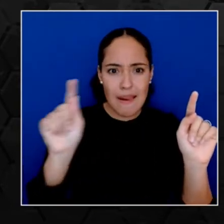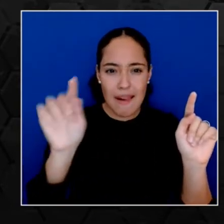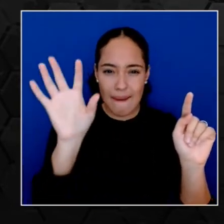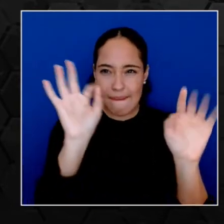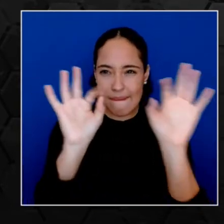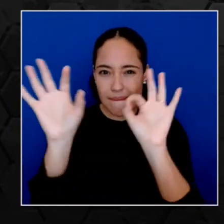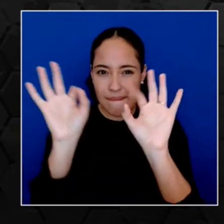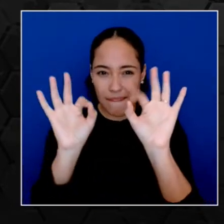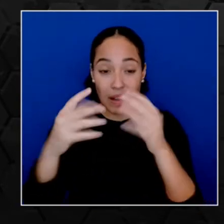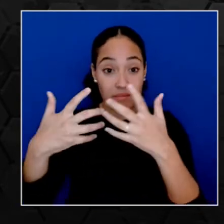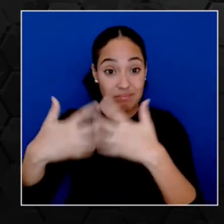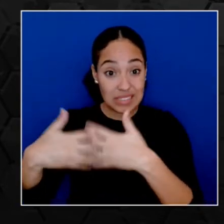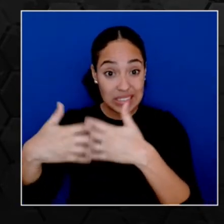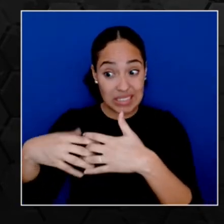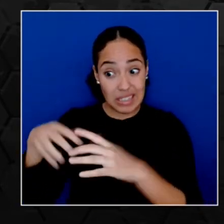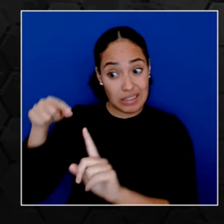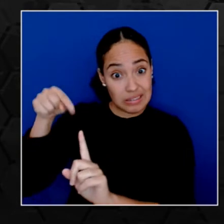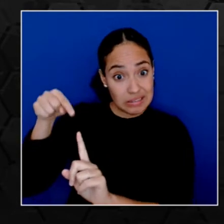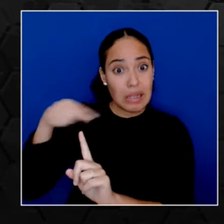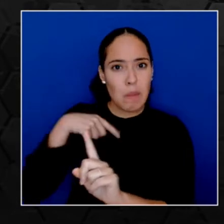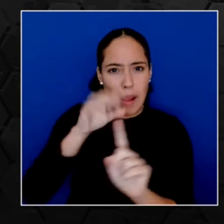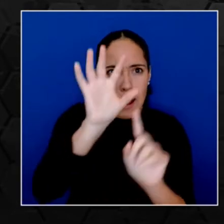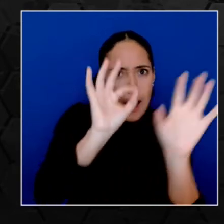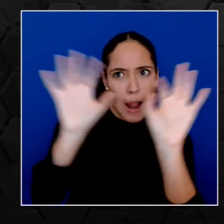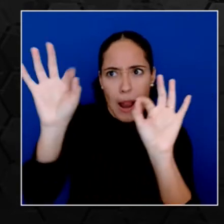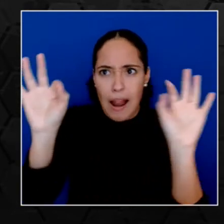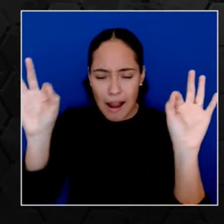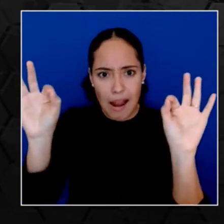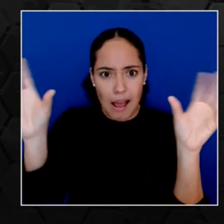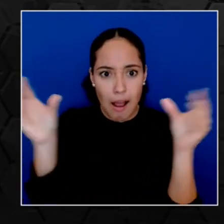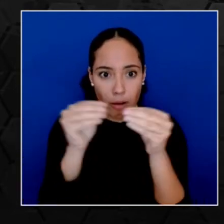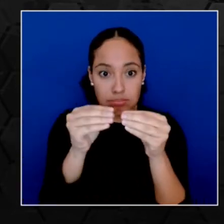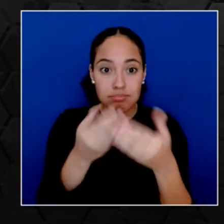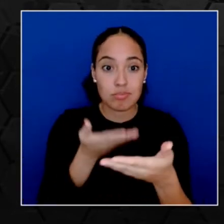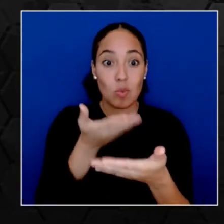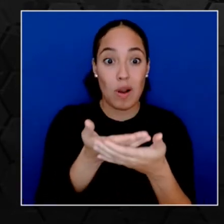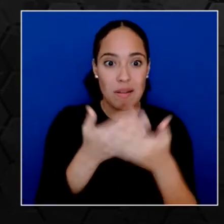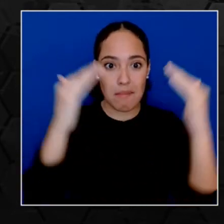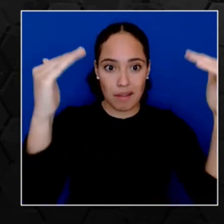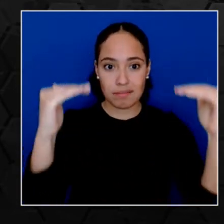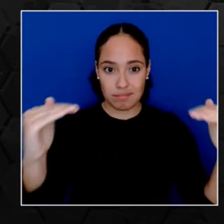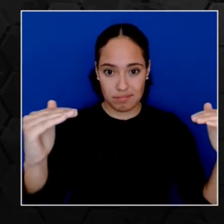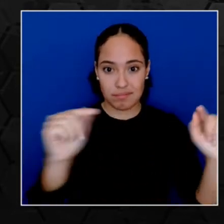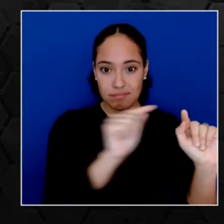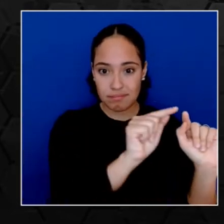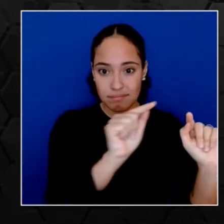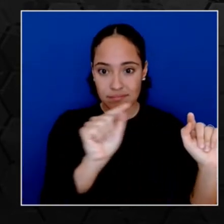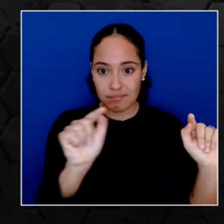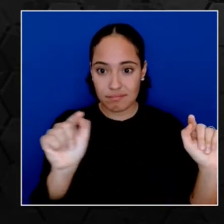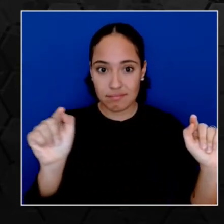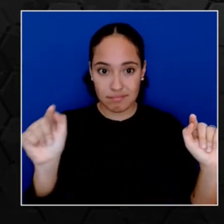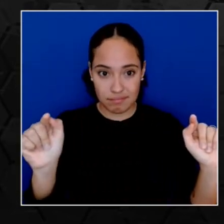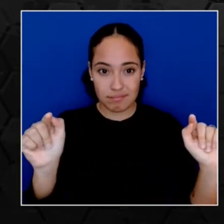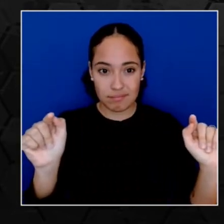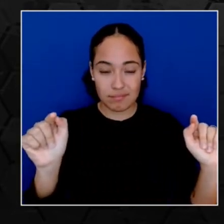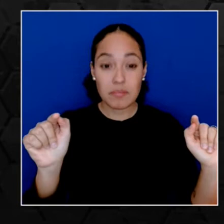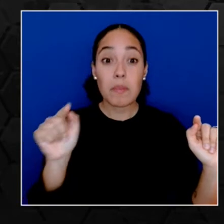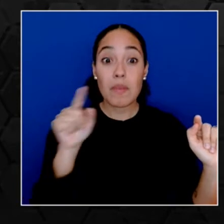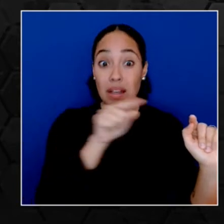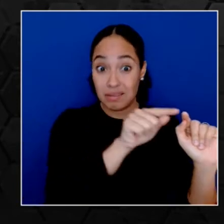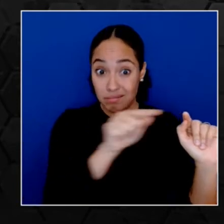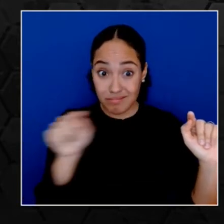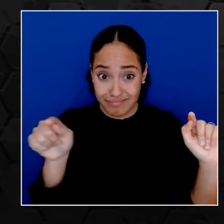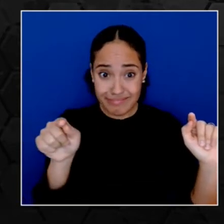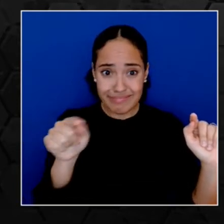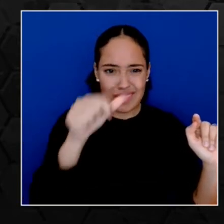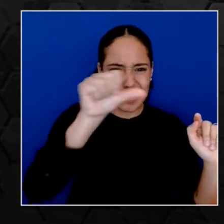want to recommend like ratings which are below 5 or 6, and like we only want to recommend movies which are like created more by the different